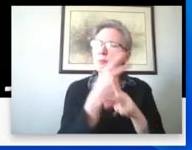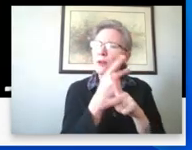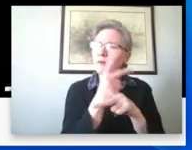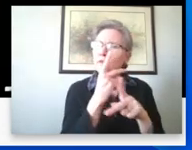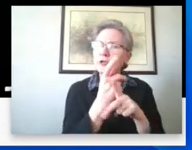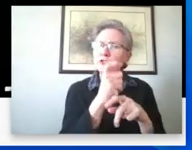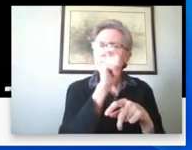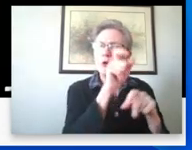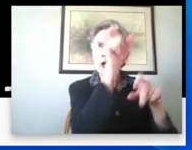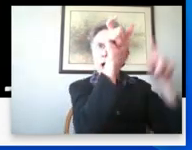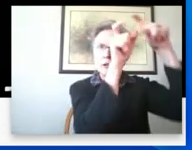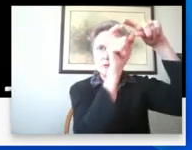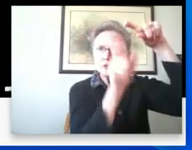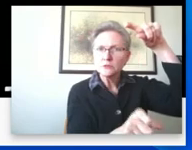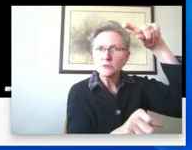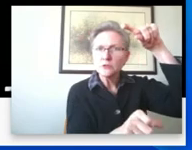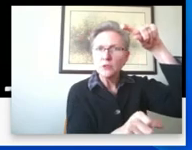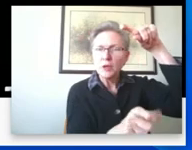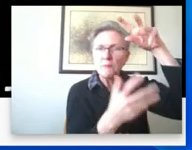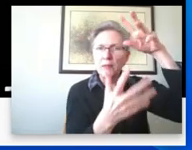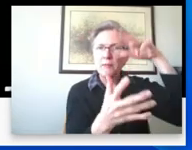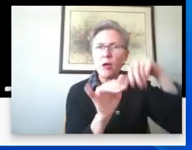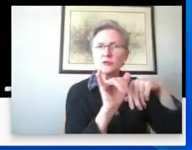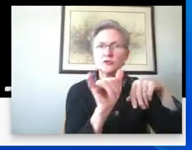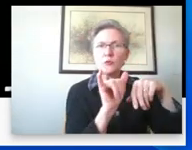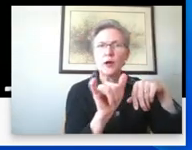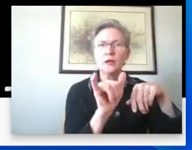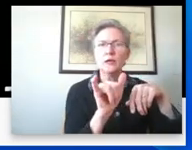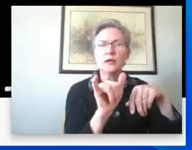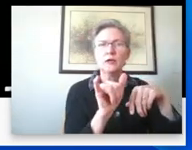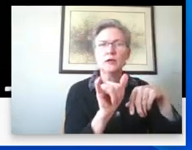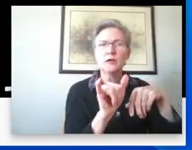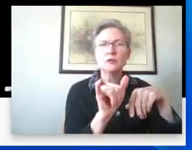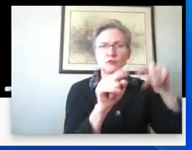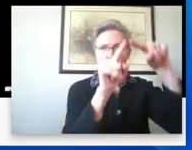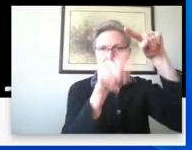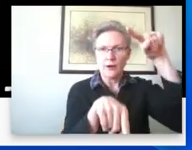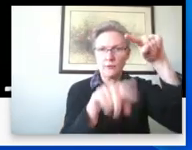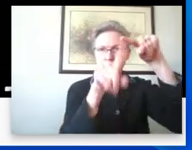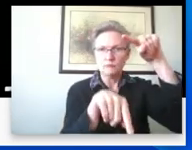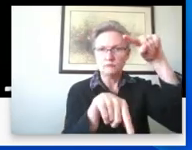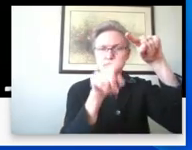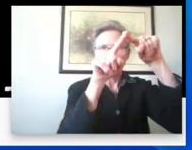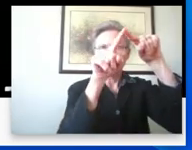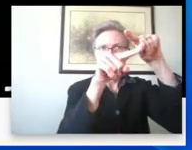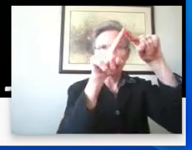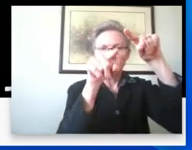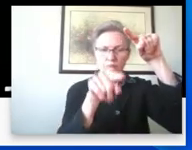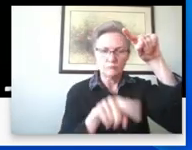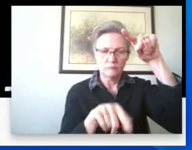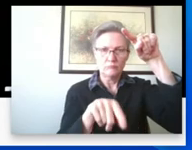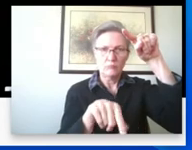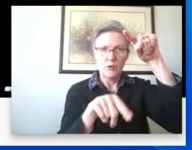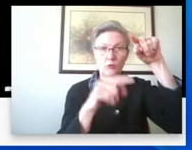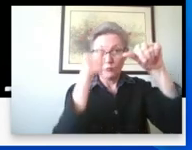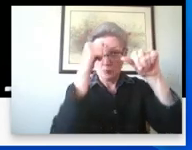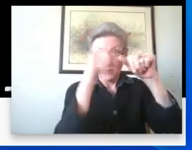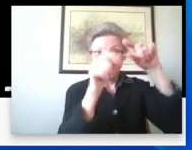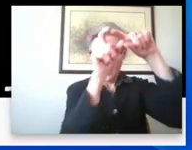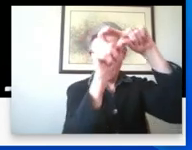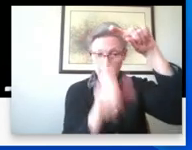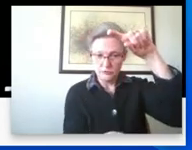wrote columns here, you might also want to draw an arrow so you can remember that columns go this way.